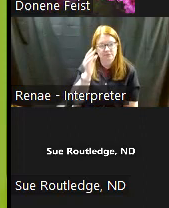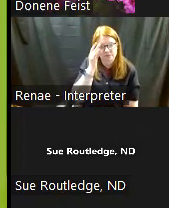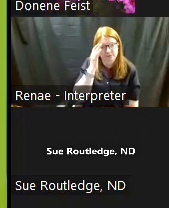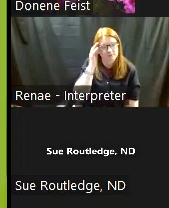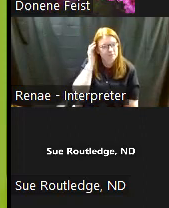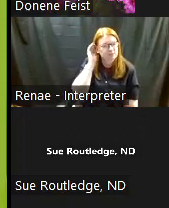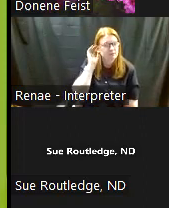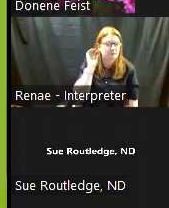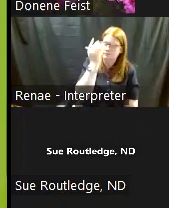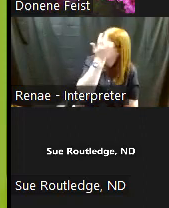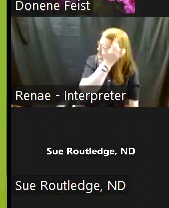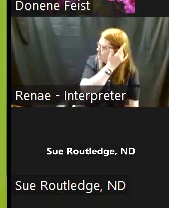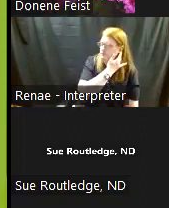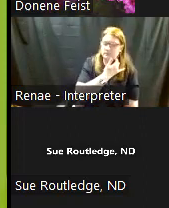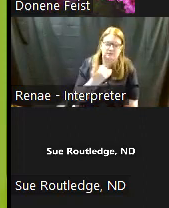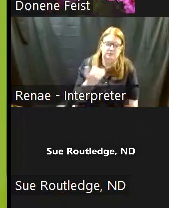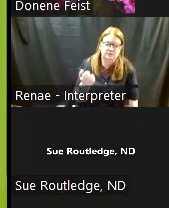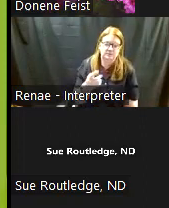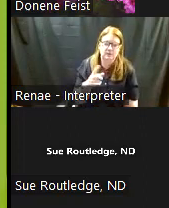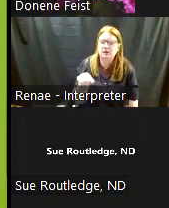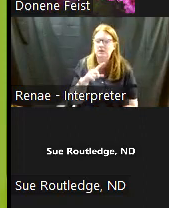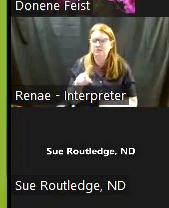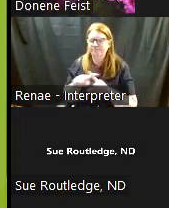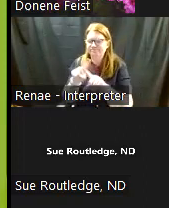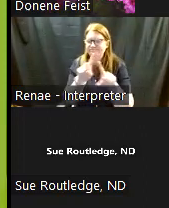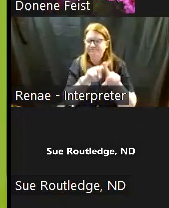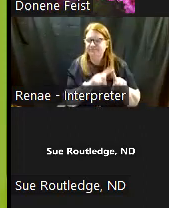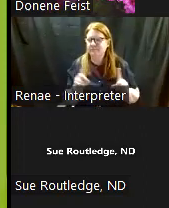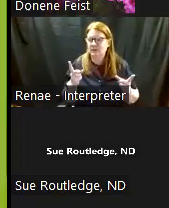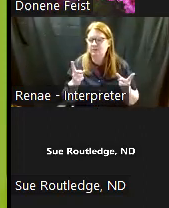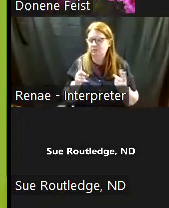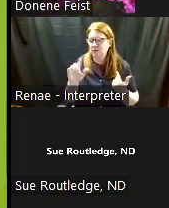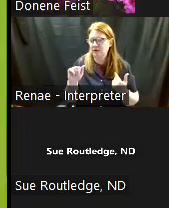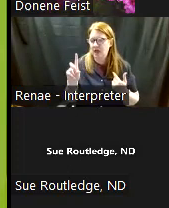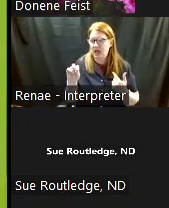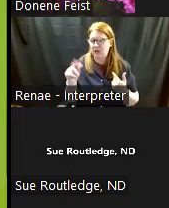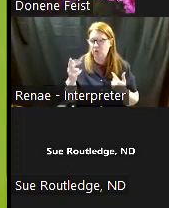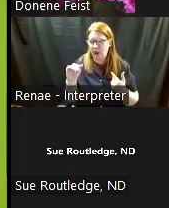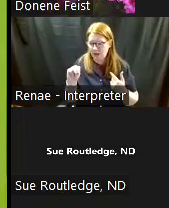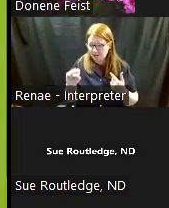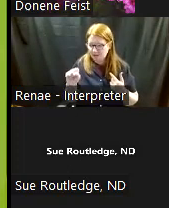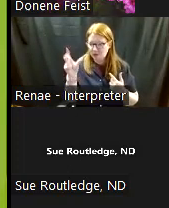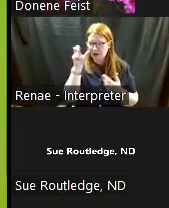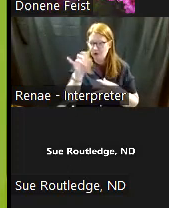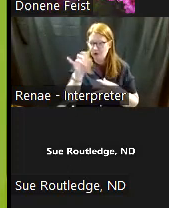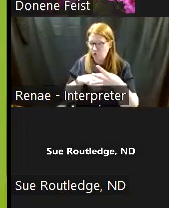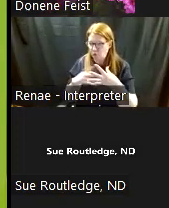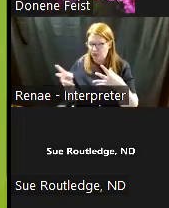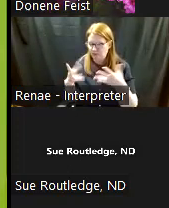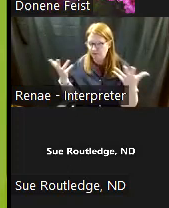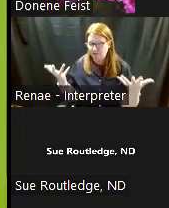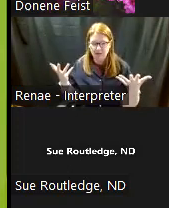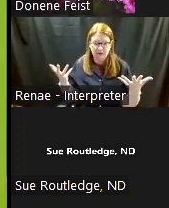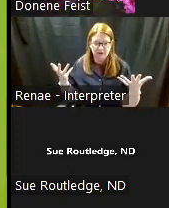Next slide is just kind of highlighting or showing what some of the different audiograms or hearing graphs look like. I didn't know